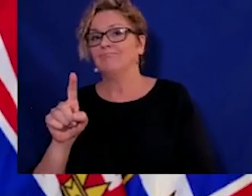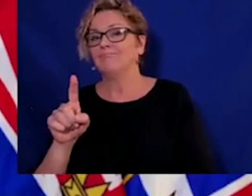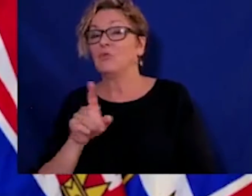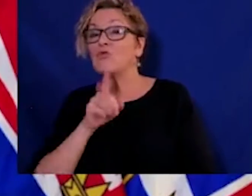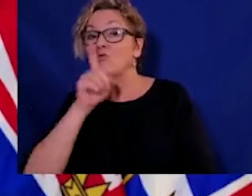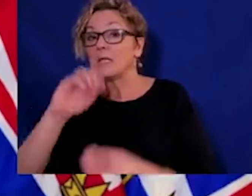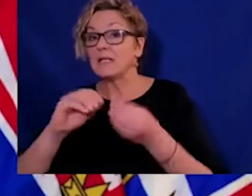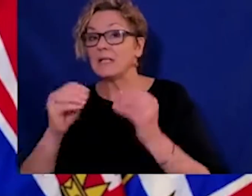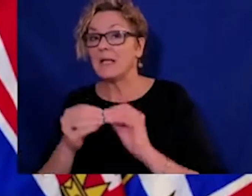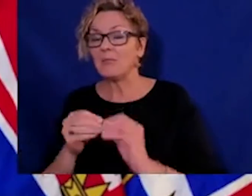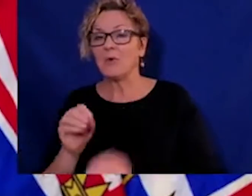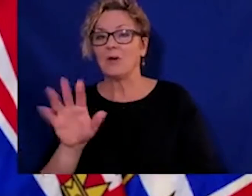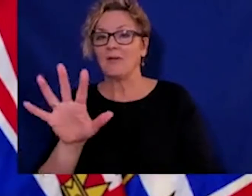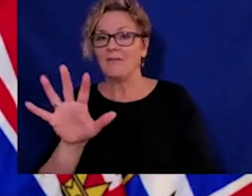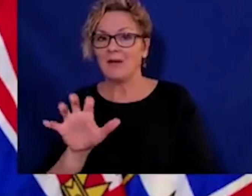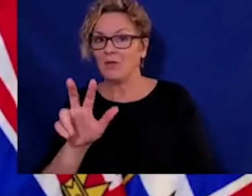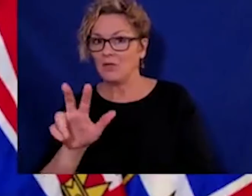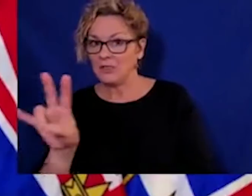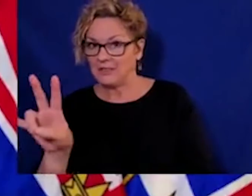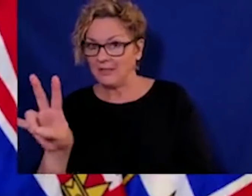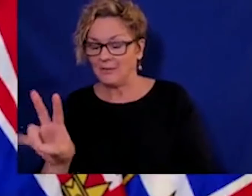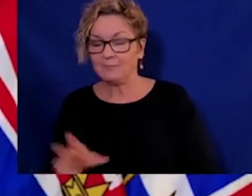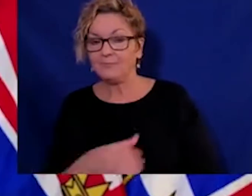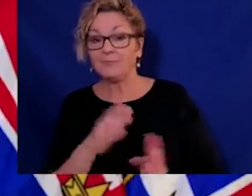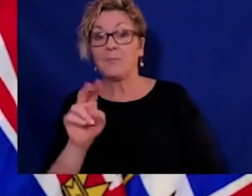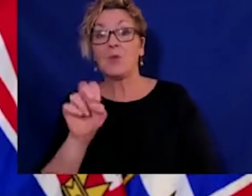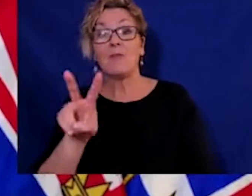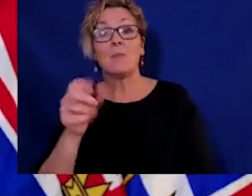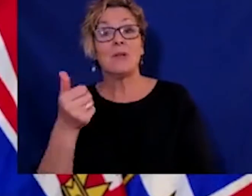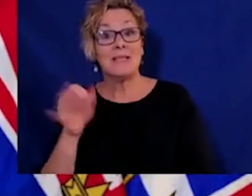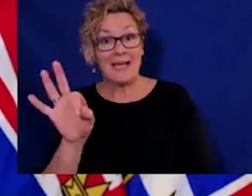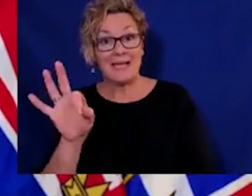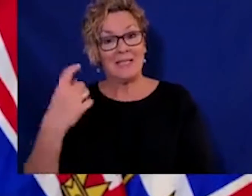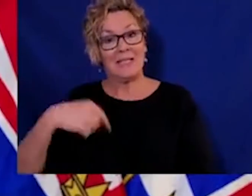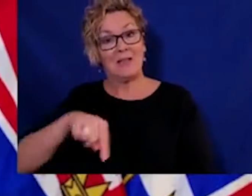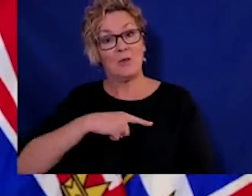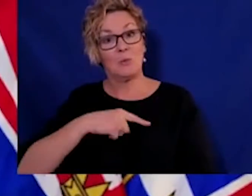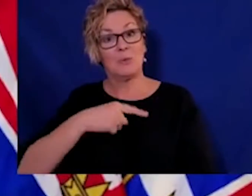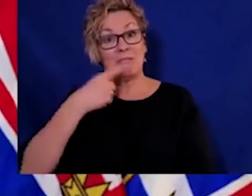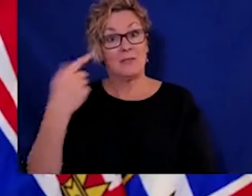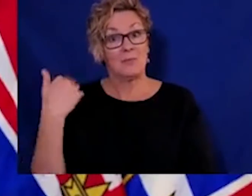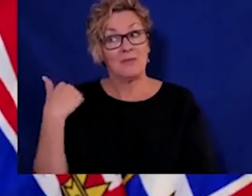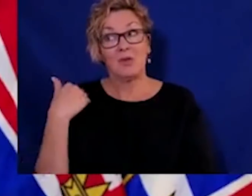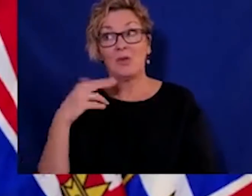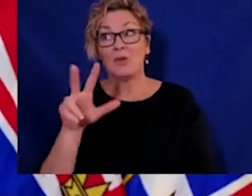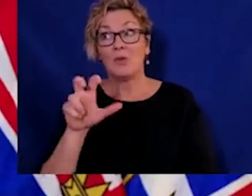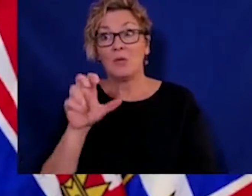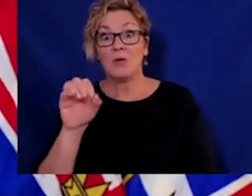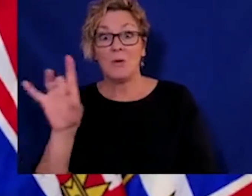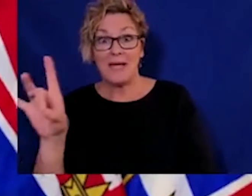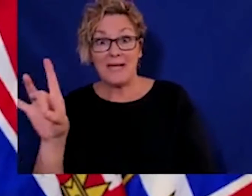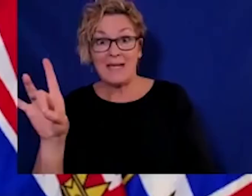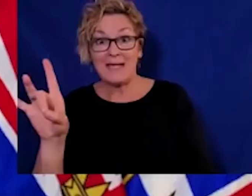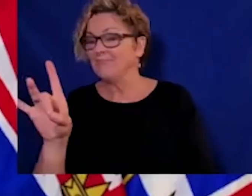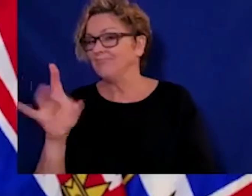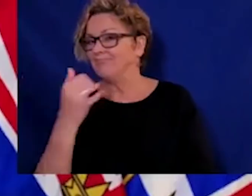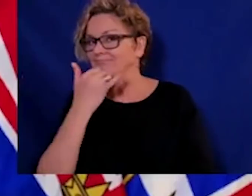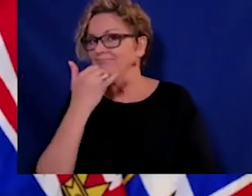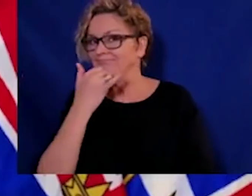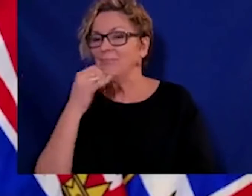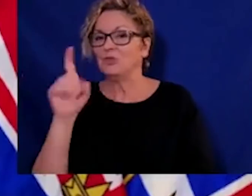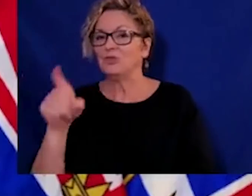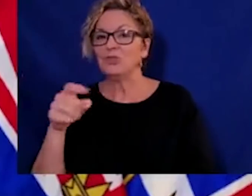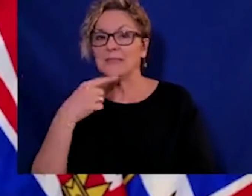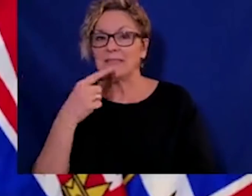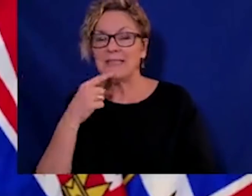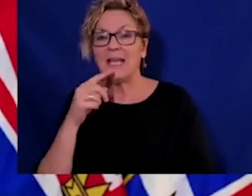actual number was 537. On the 19th, we reported 308 cases, and the actual